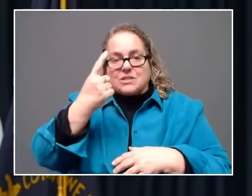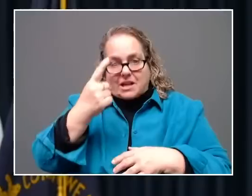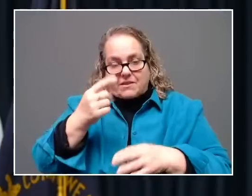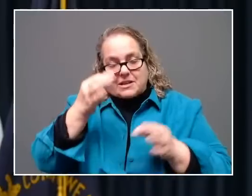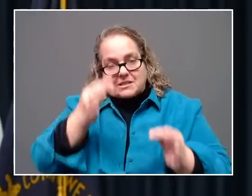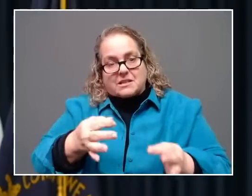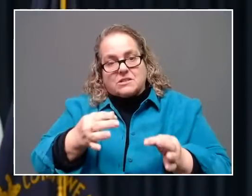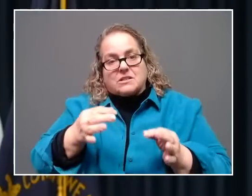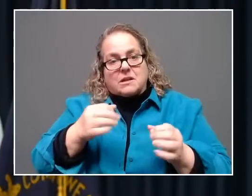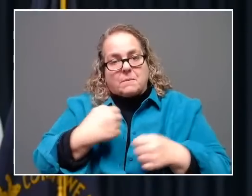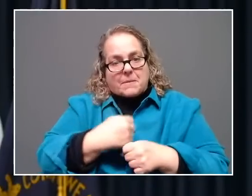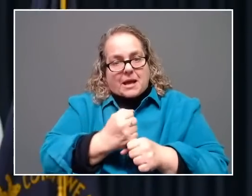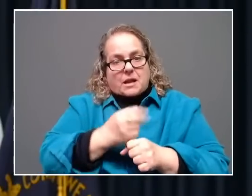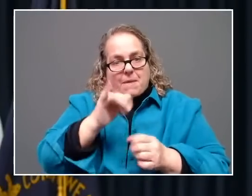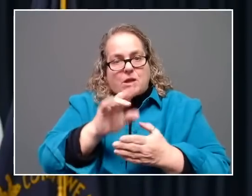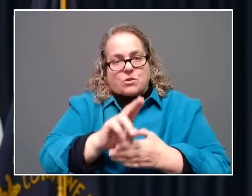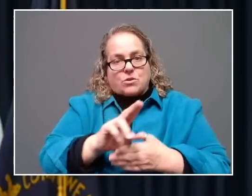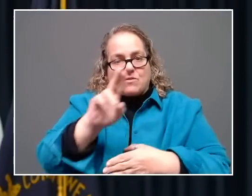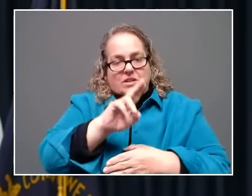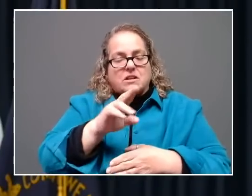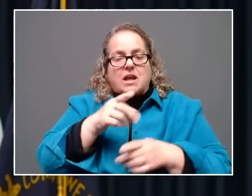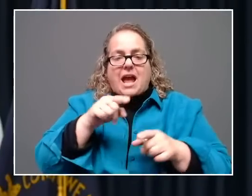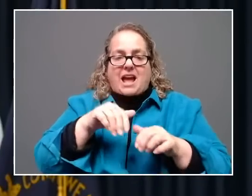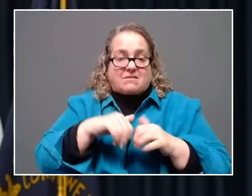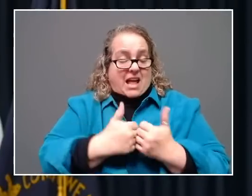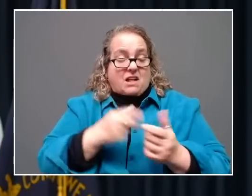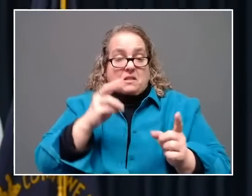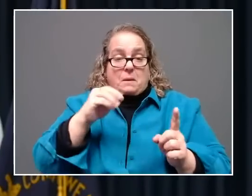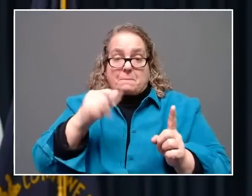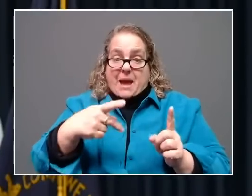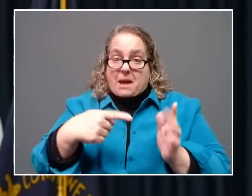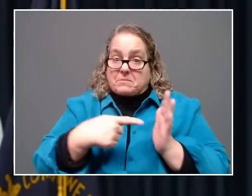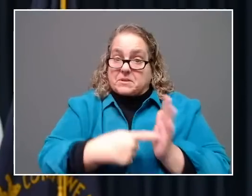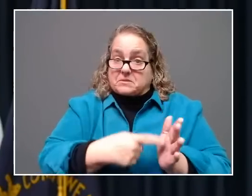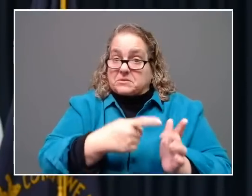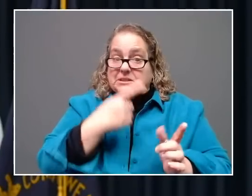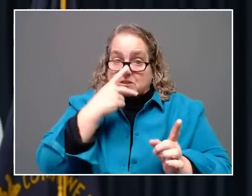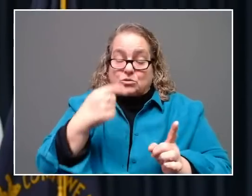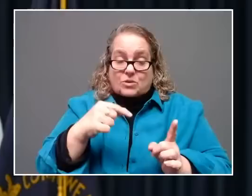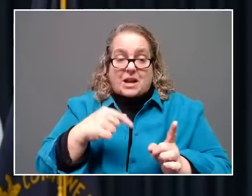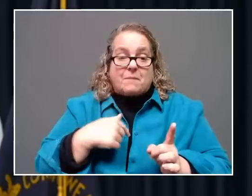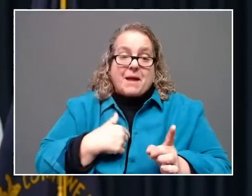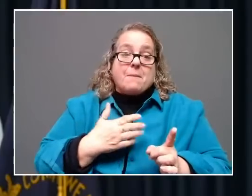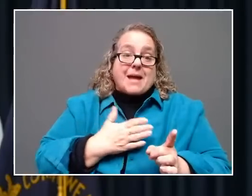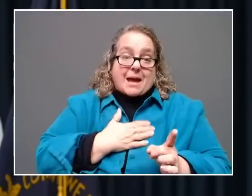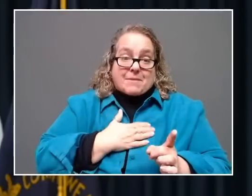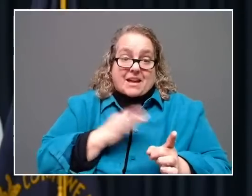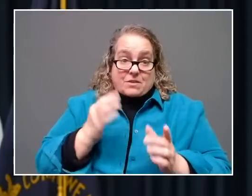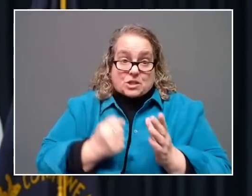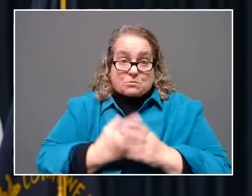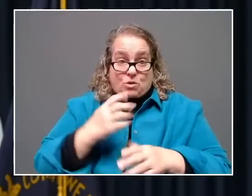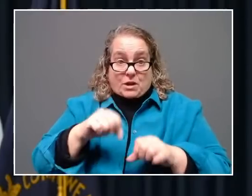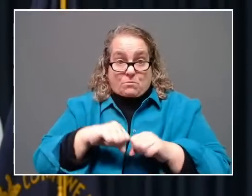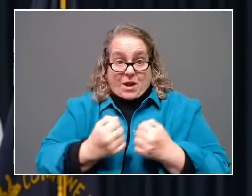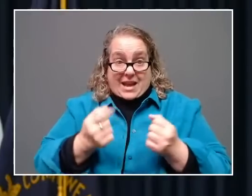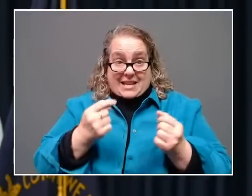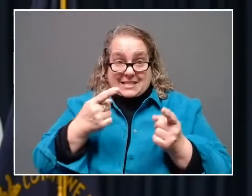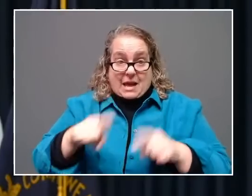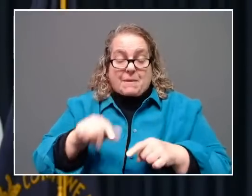universities given the way the map looks. I'm certainly happier that if spring break for them is happening at a